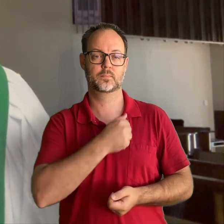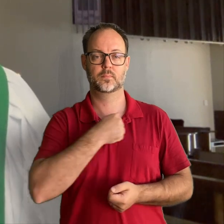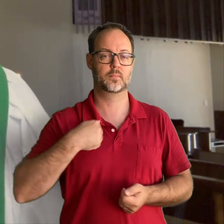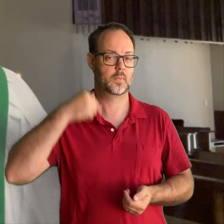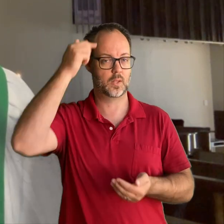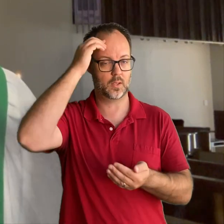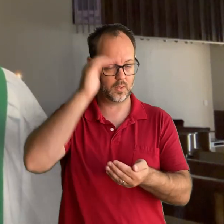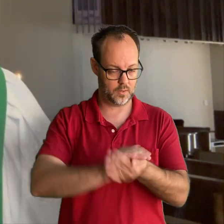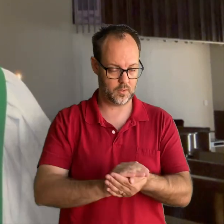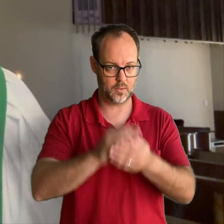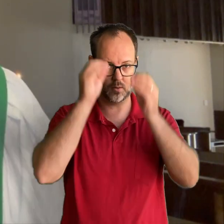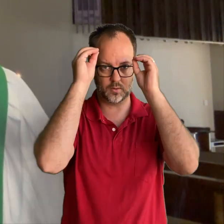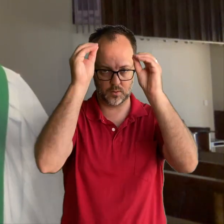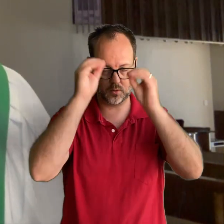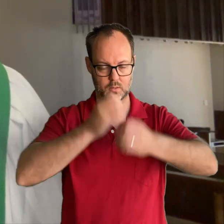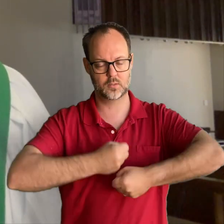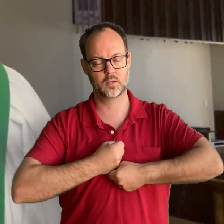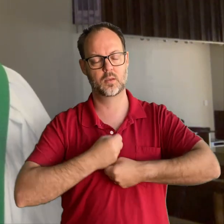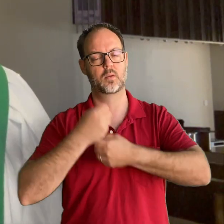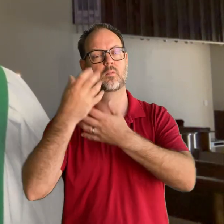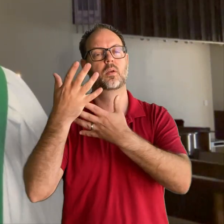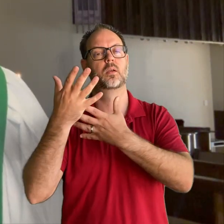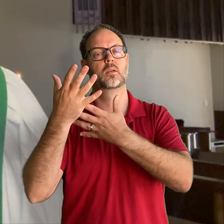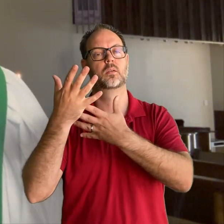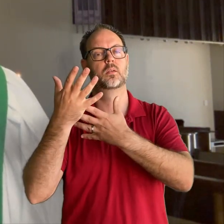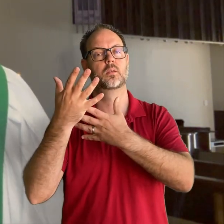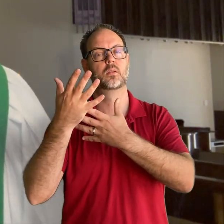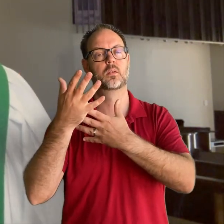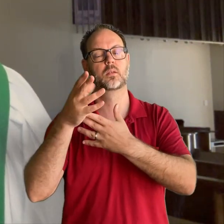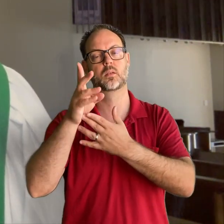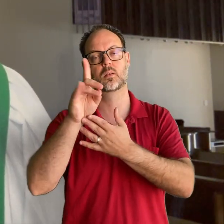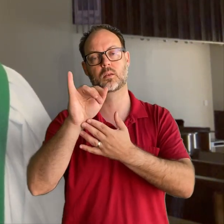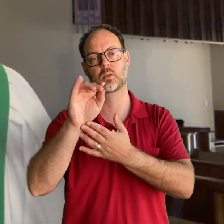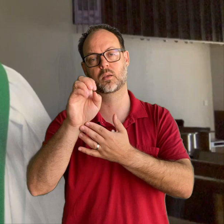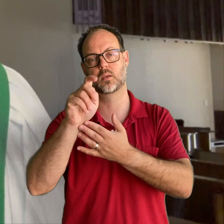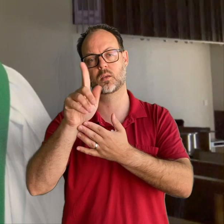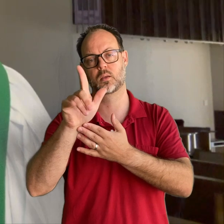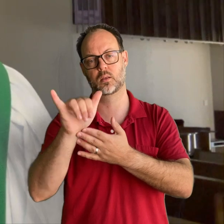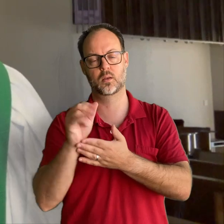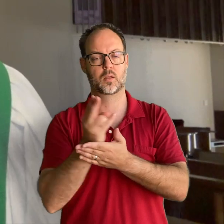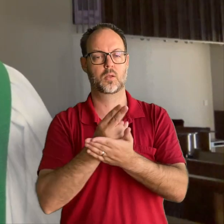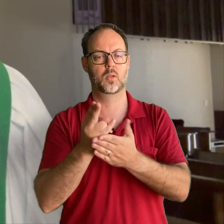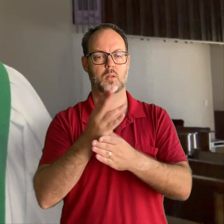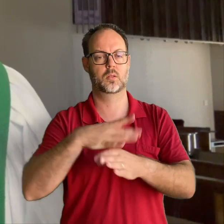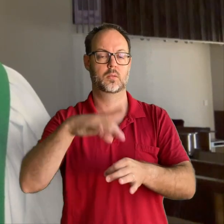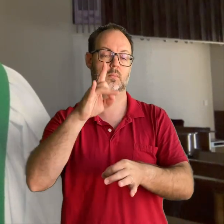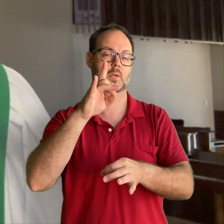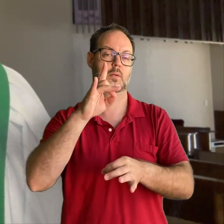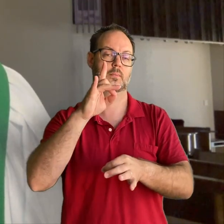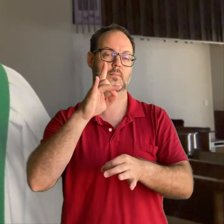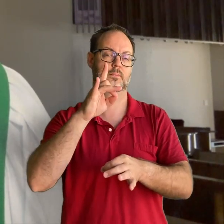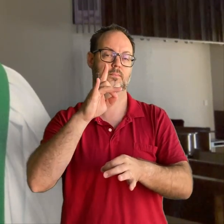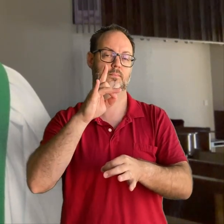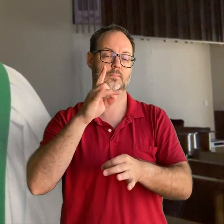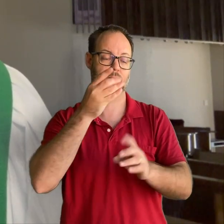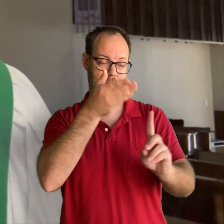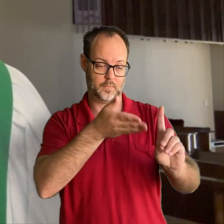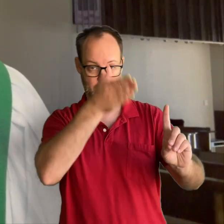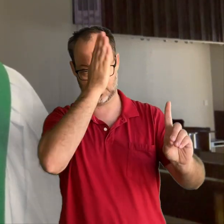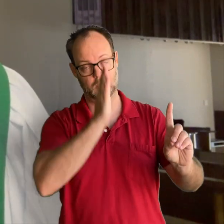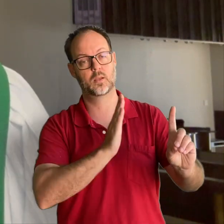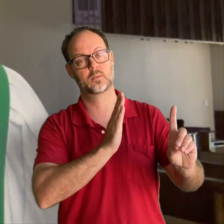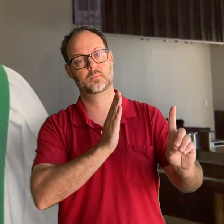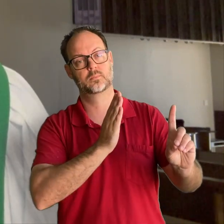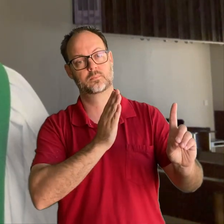We believe, teach, and confess the deity of the Holy Spirit. He is